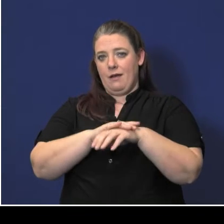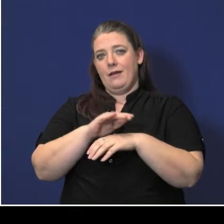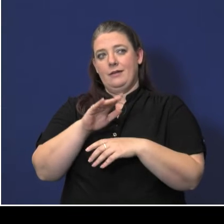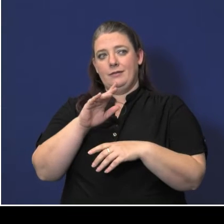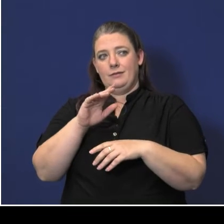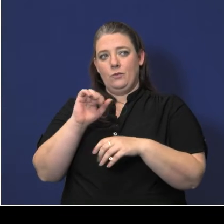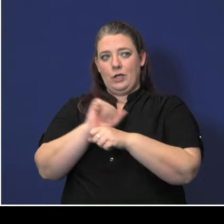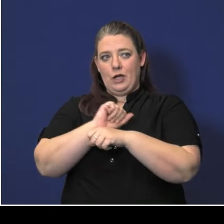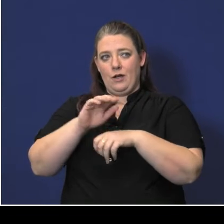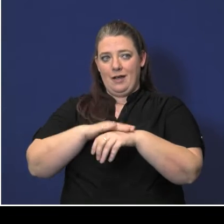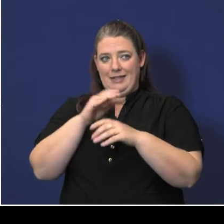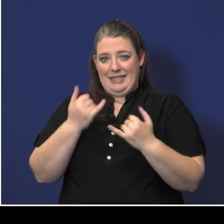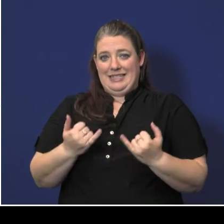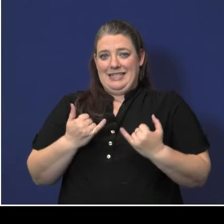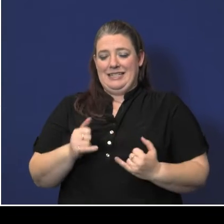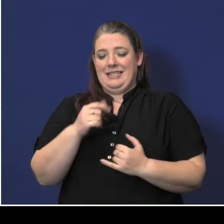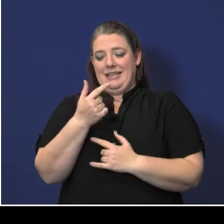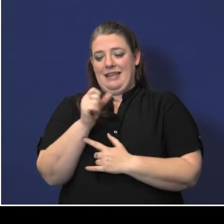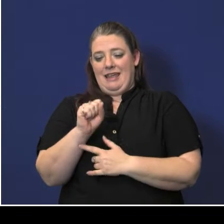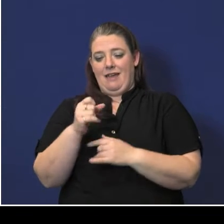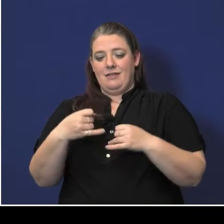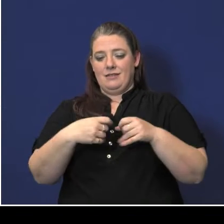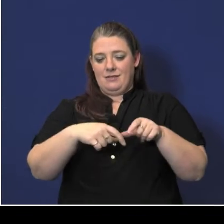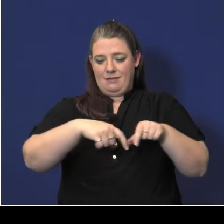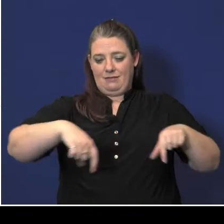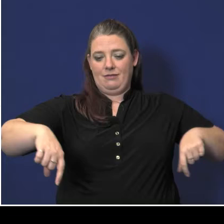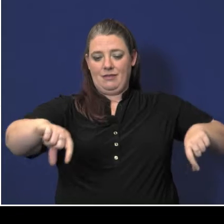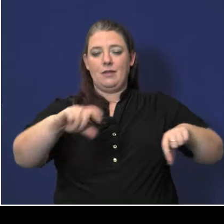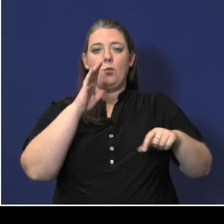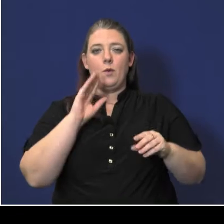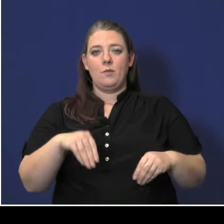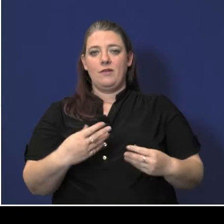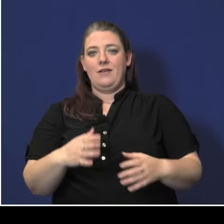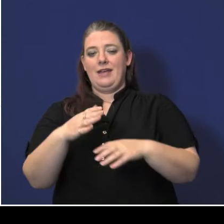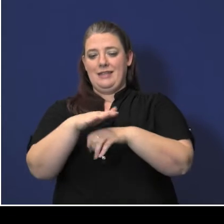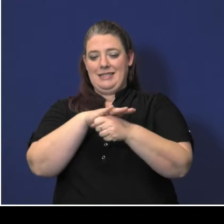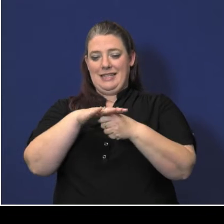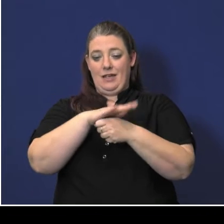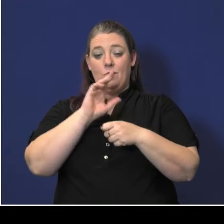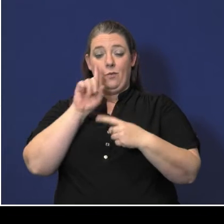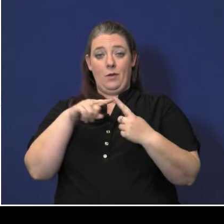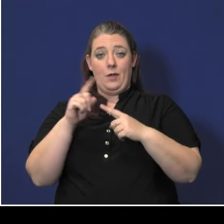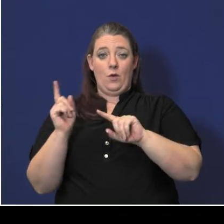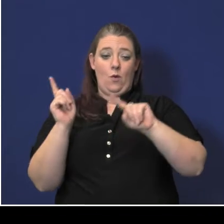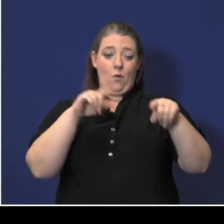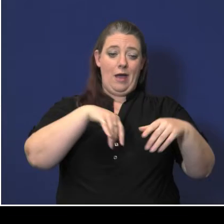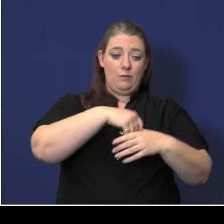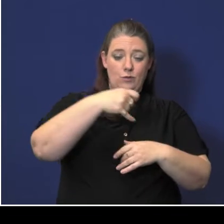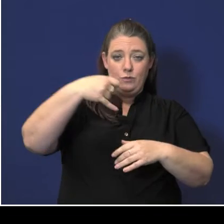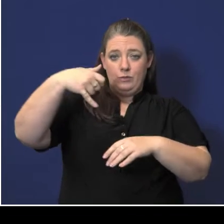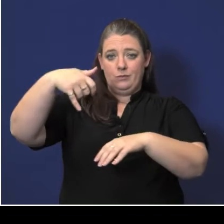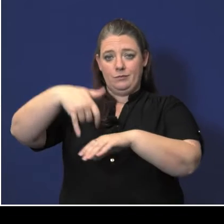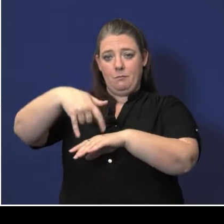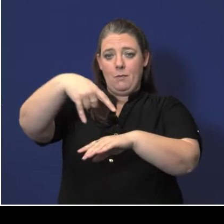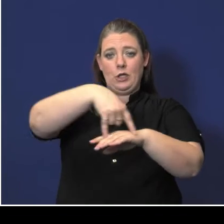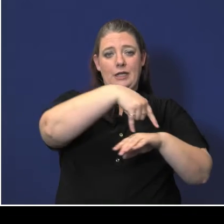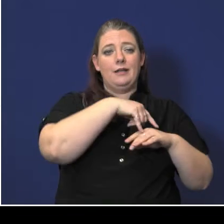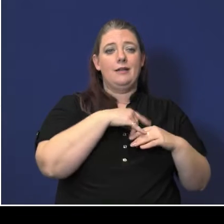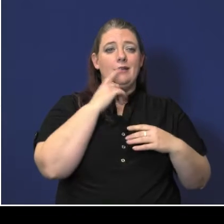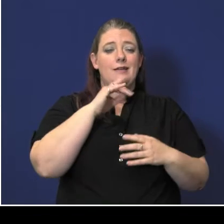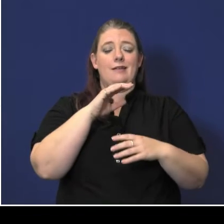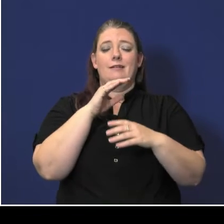existing gas line, and what that's going to do is provide a site that once we go out to market and get a bid and award a contract on the